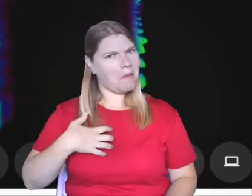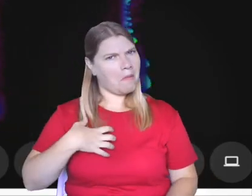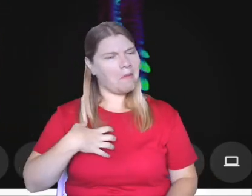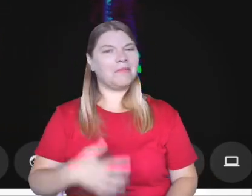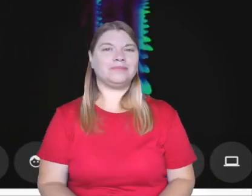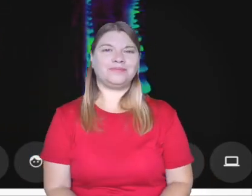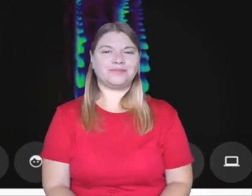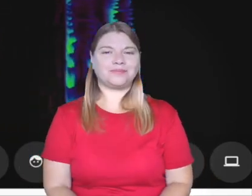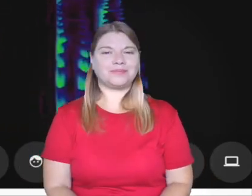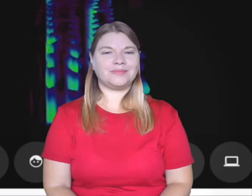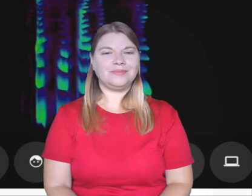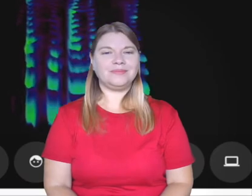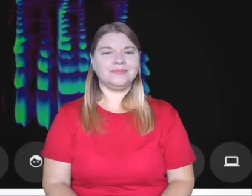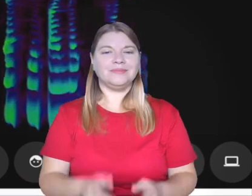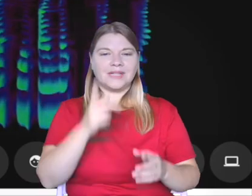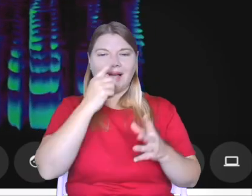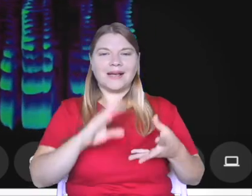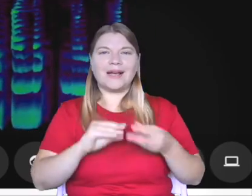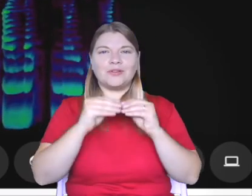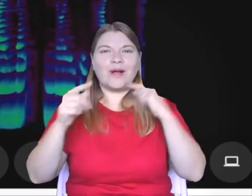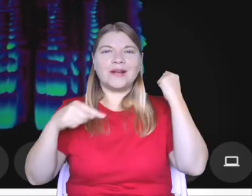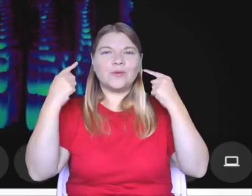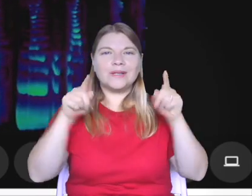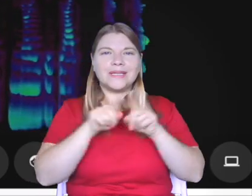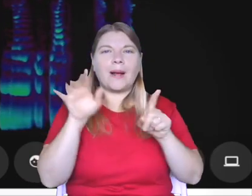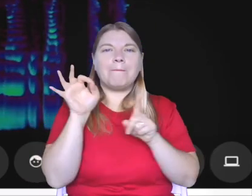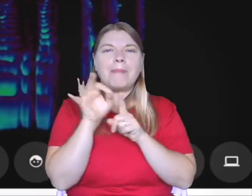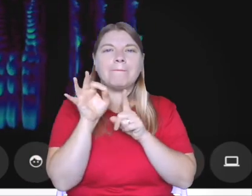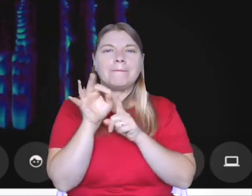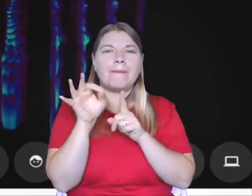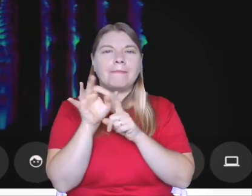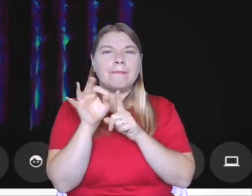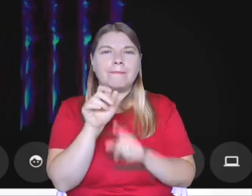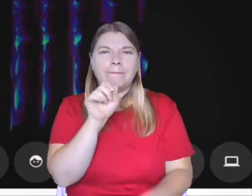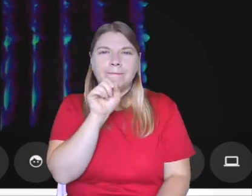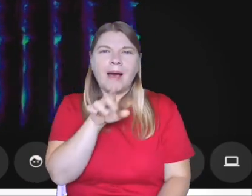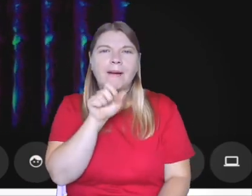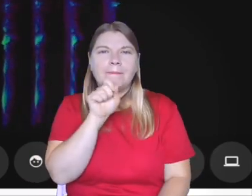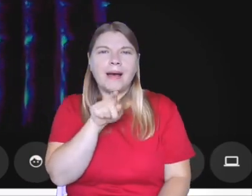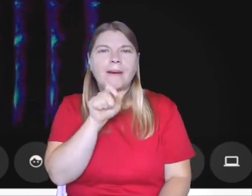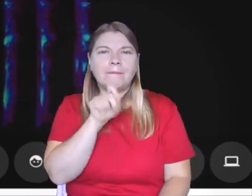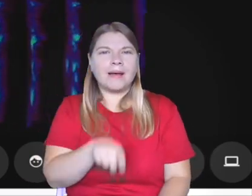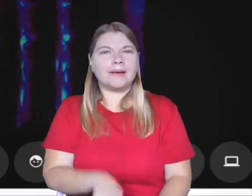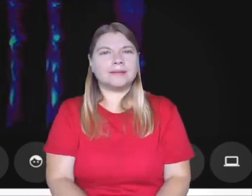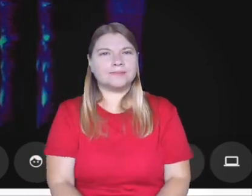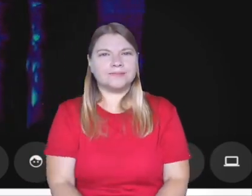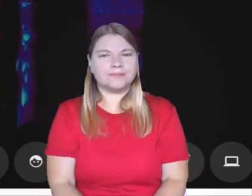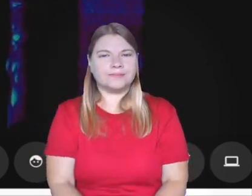Especially if I make noises like